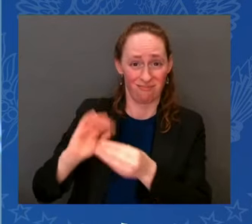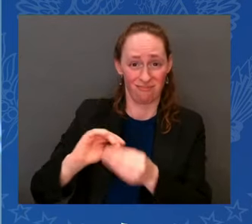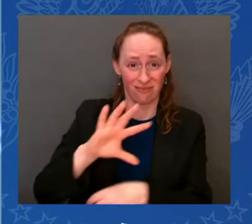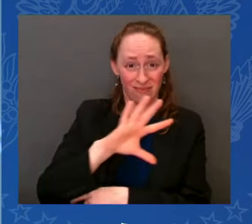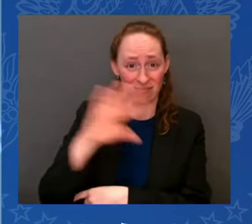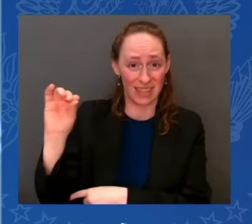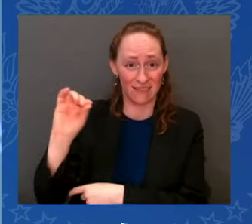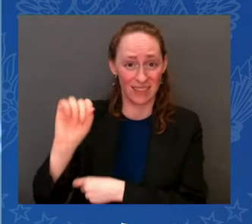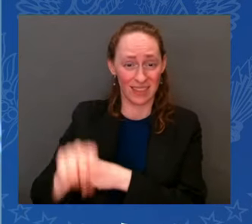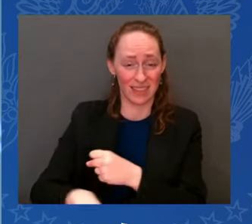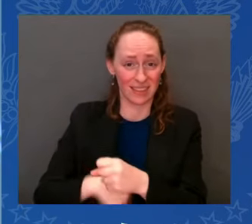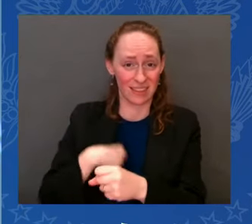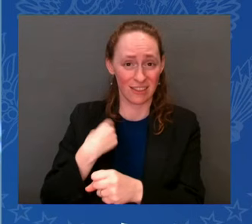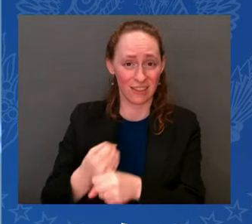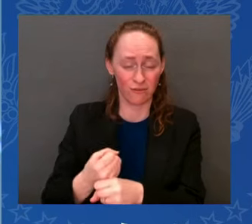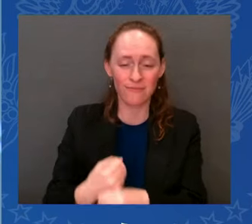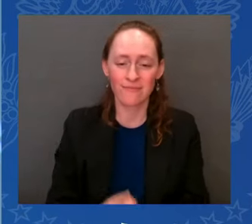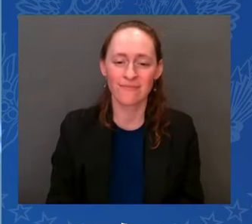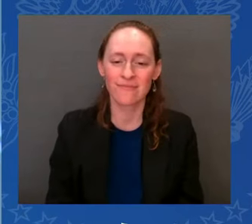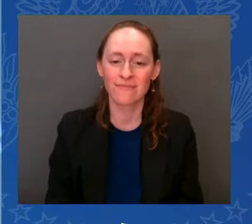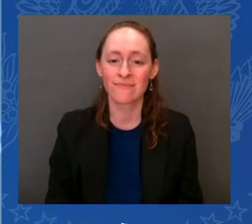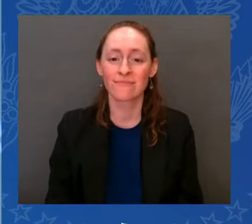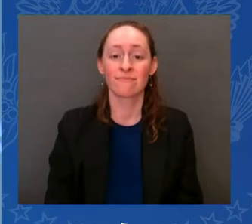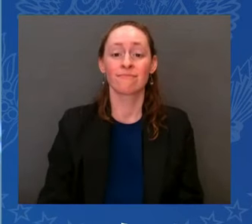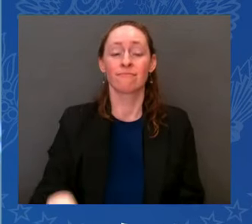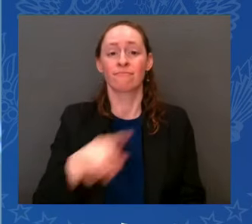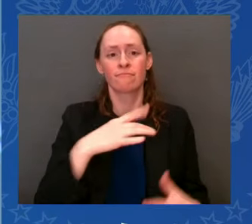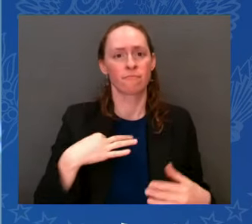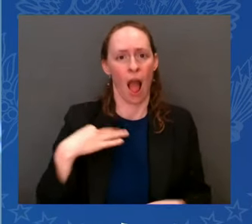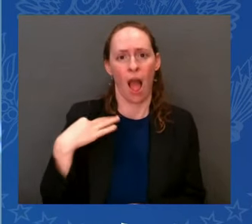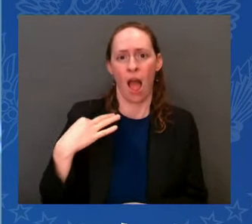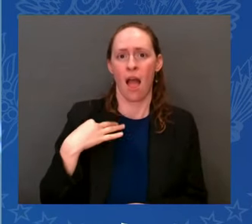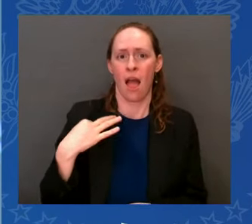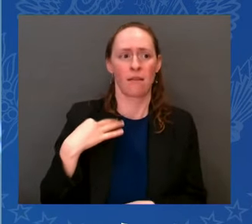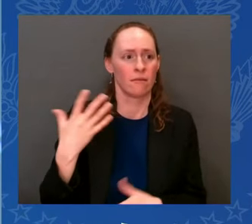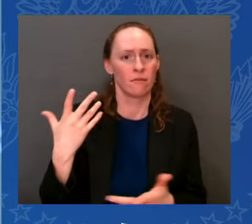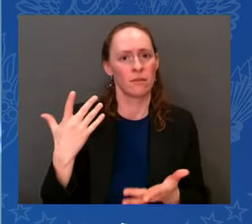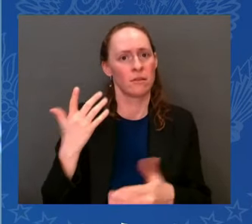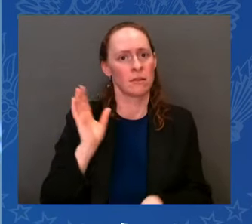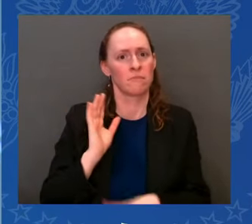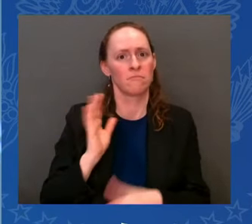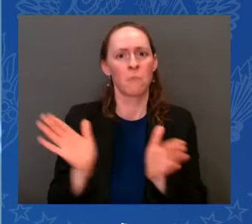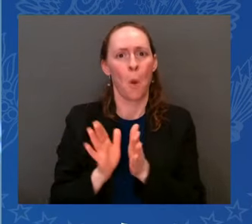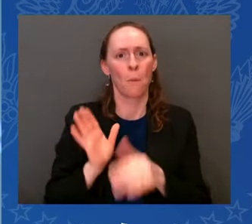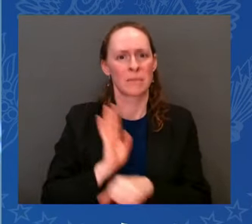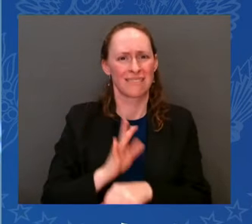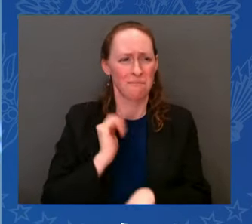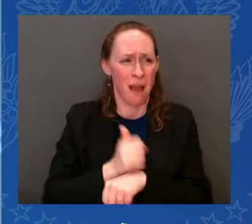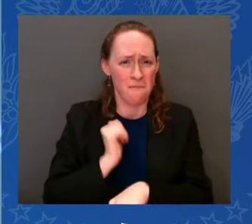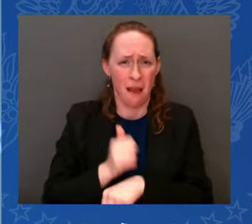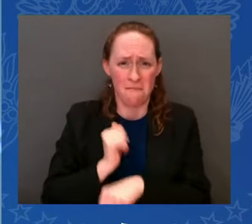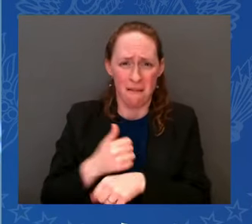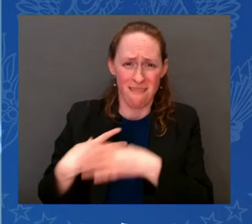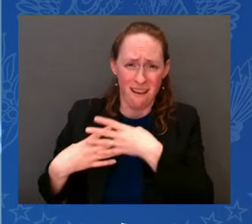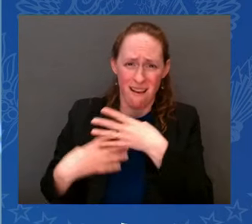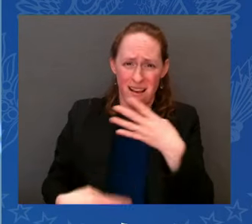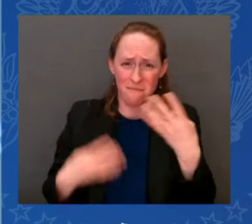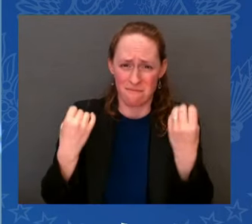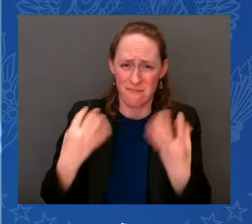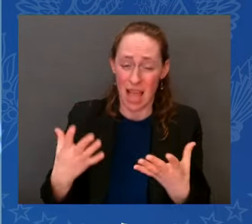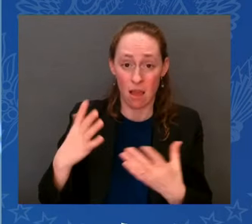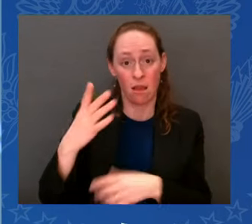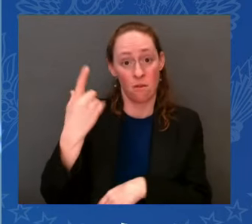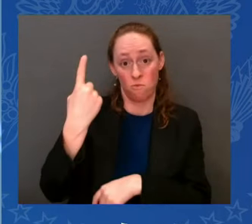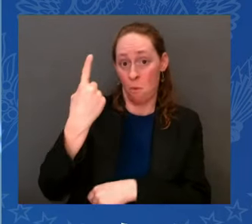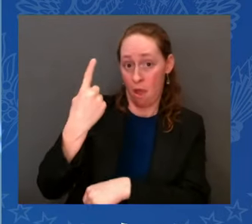an application for a small business, that's hope. It's hope, expressing they got hope they can get something done. We urge you to use